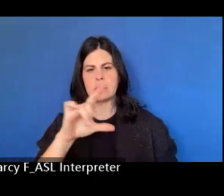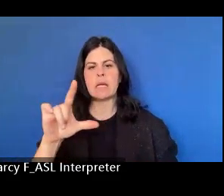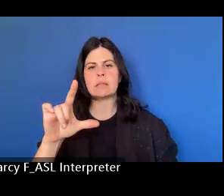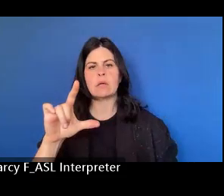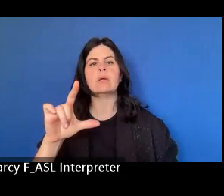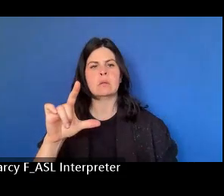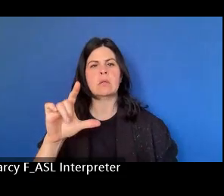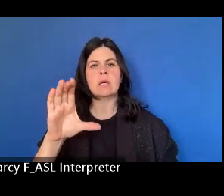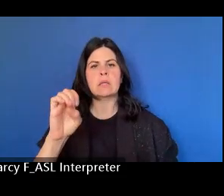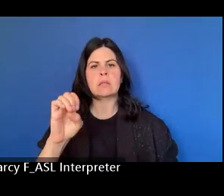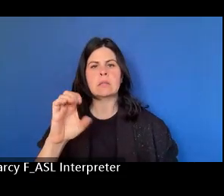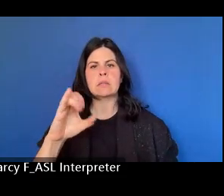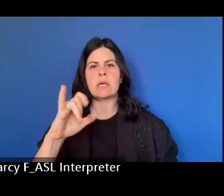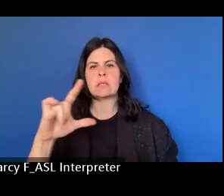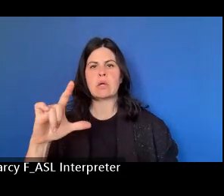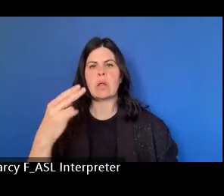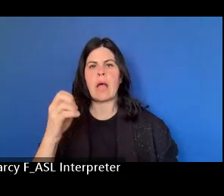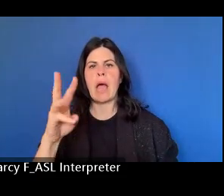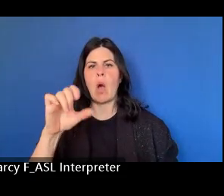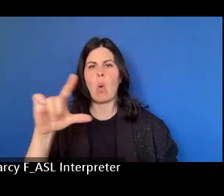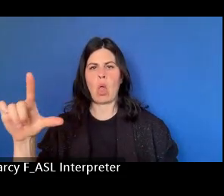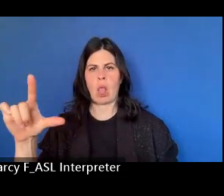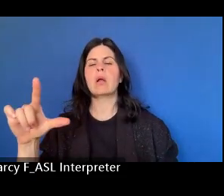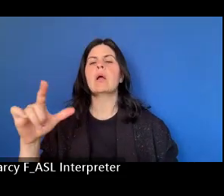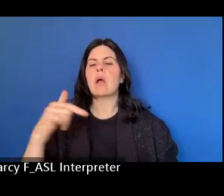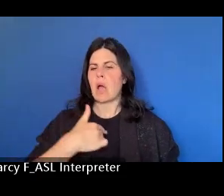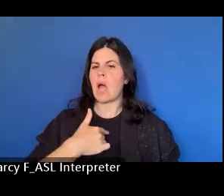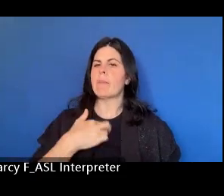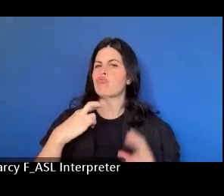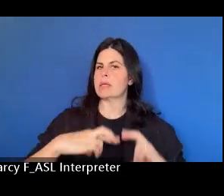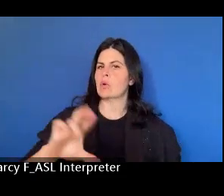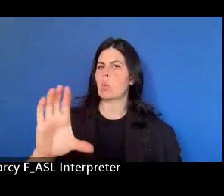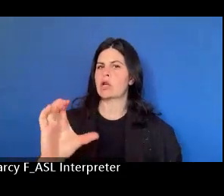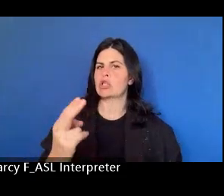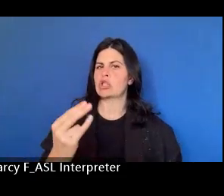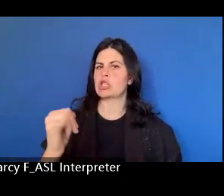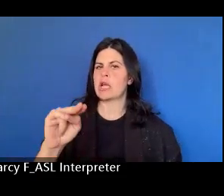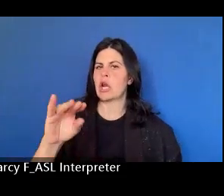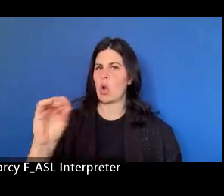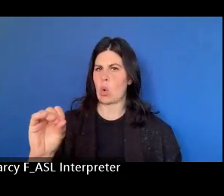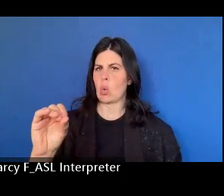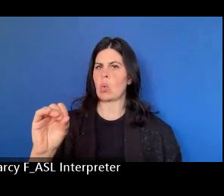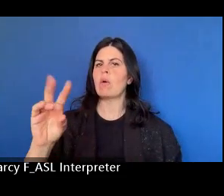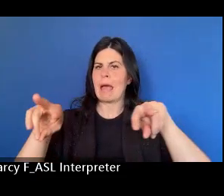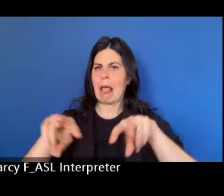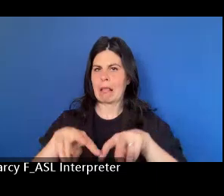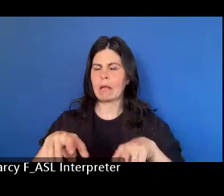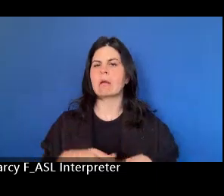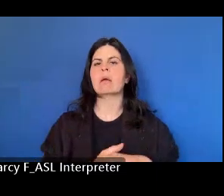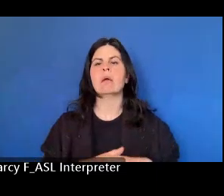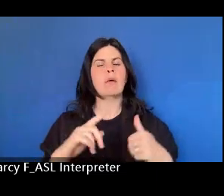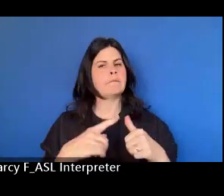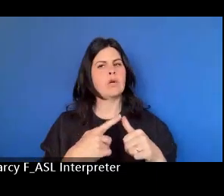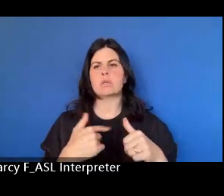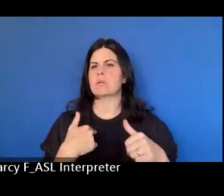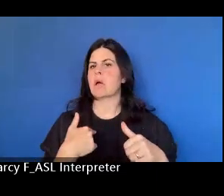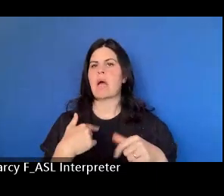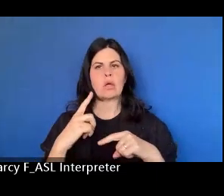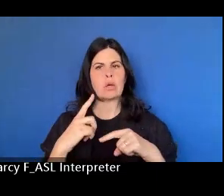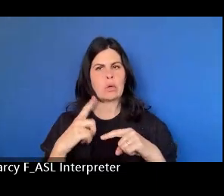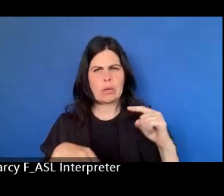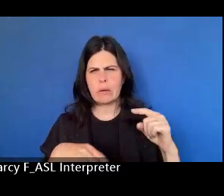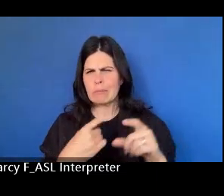resident of Chino in the Chino Valley. First, I could not also properly see